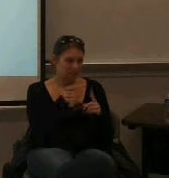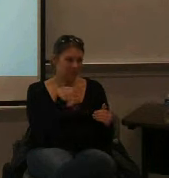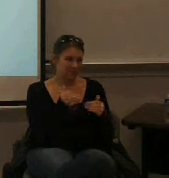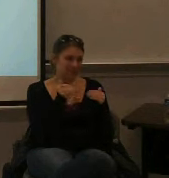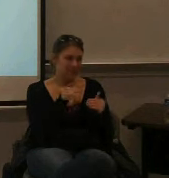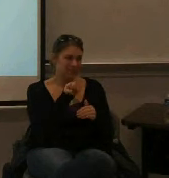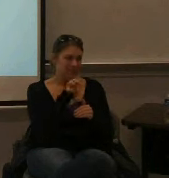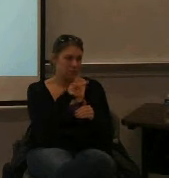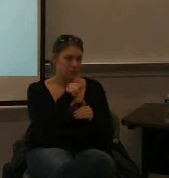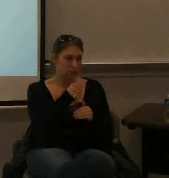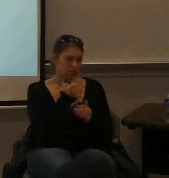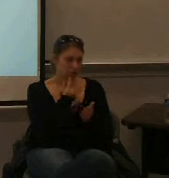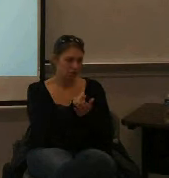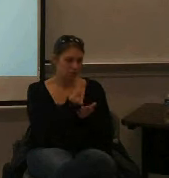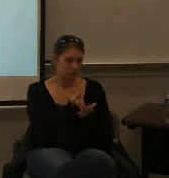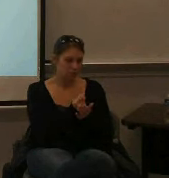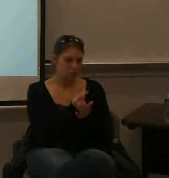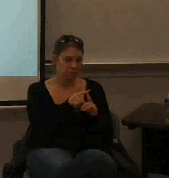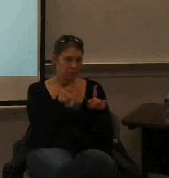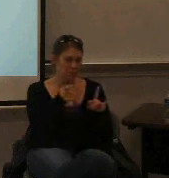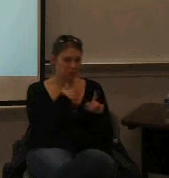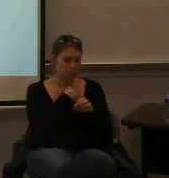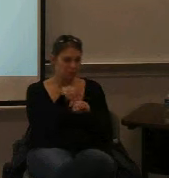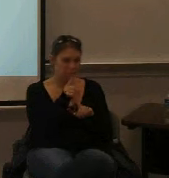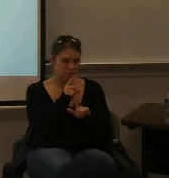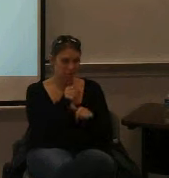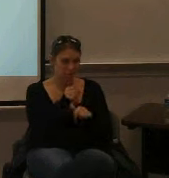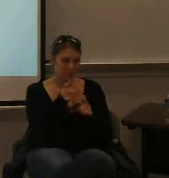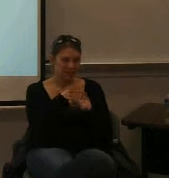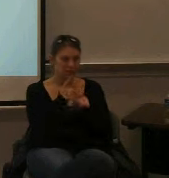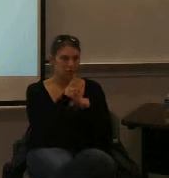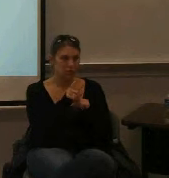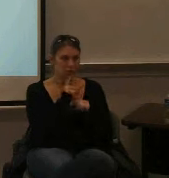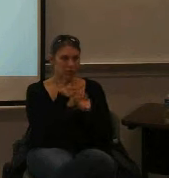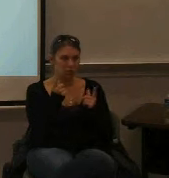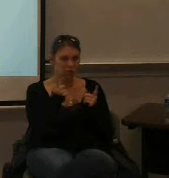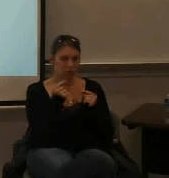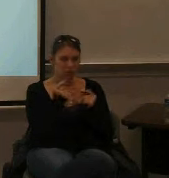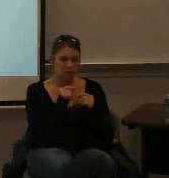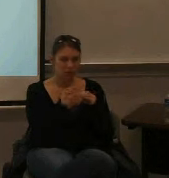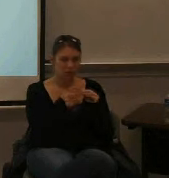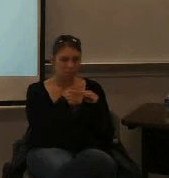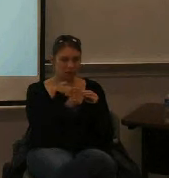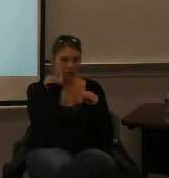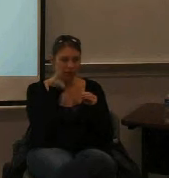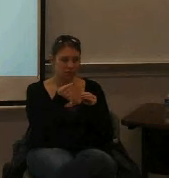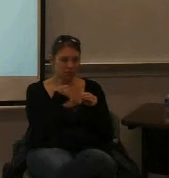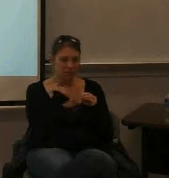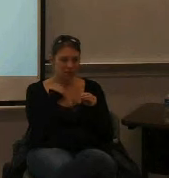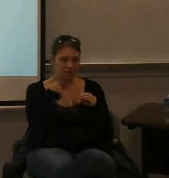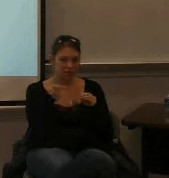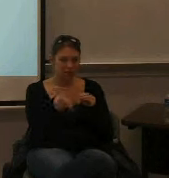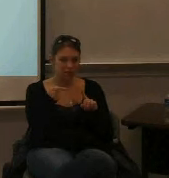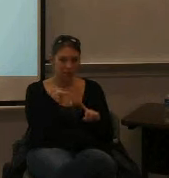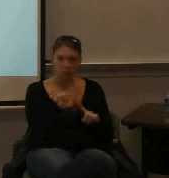sewage treatment, but you have no response. So then the question is, well, what do you do about it if you got to this